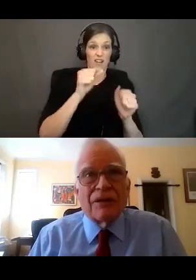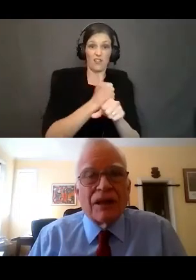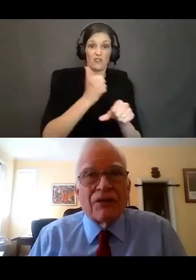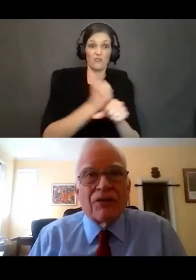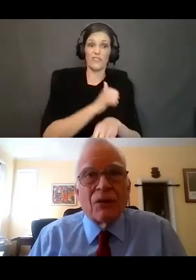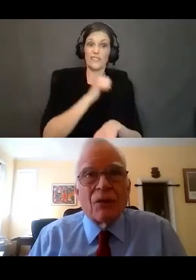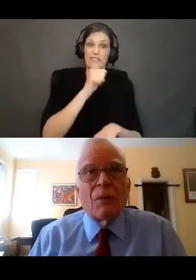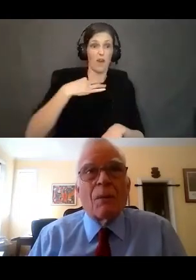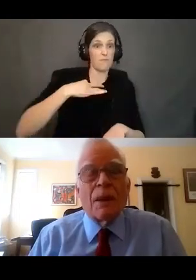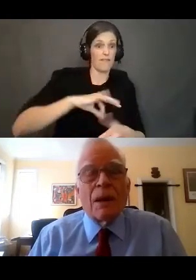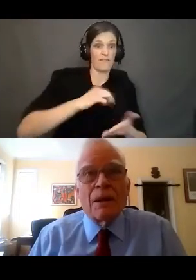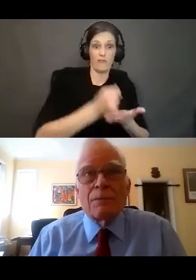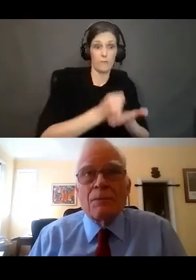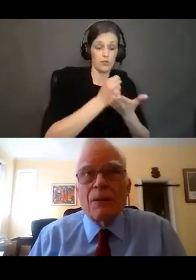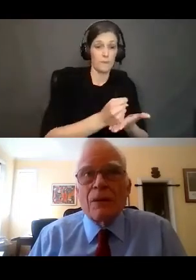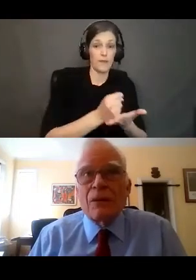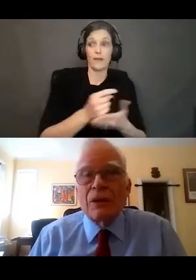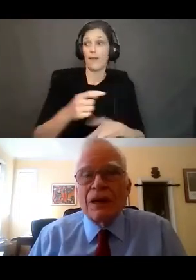treatment, and the kids who